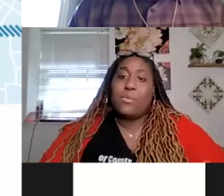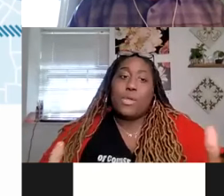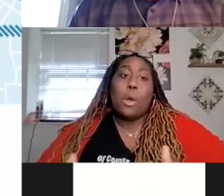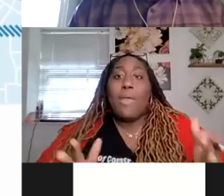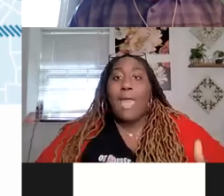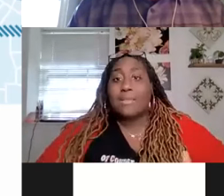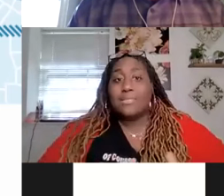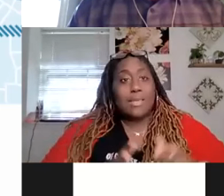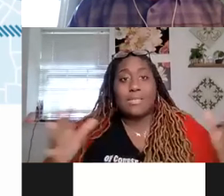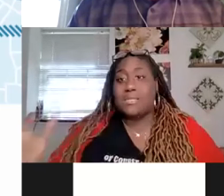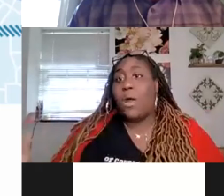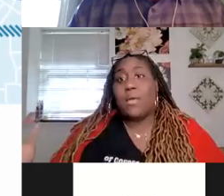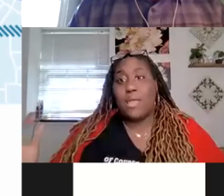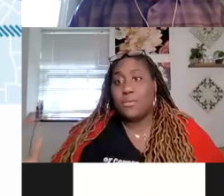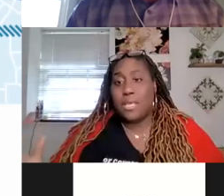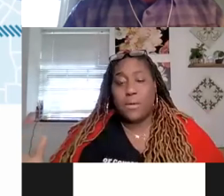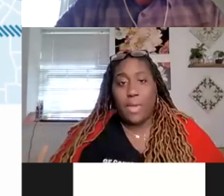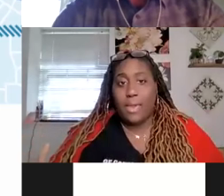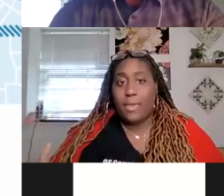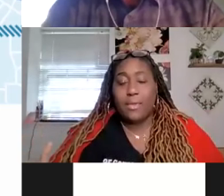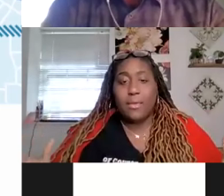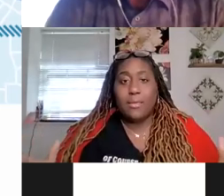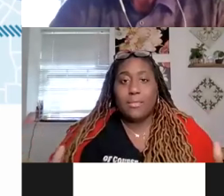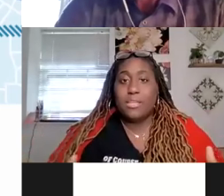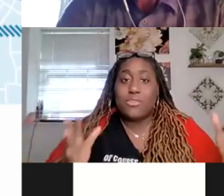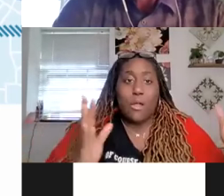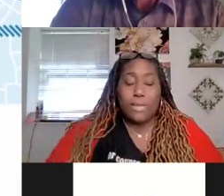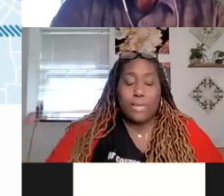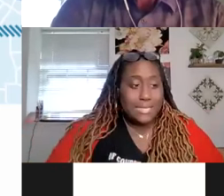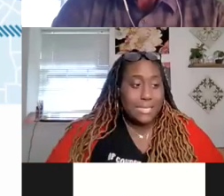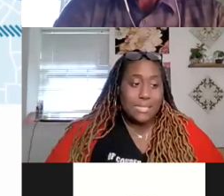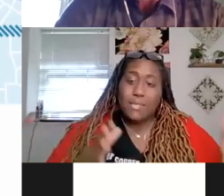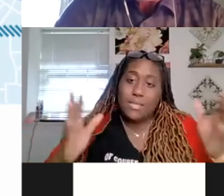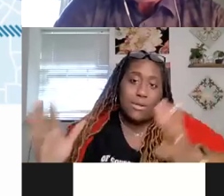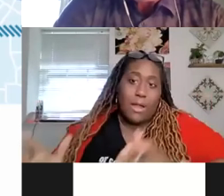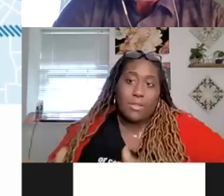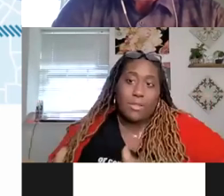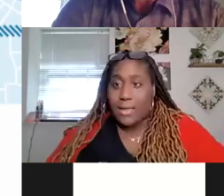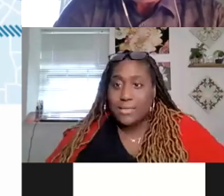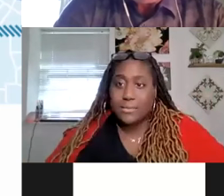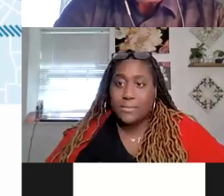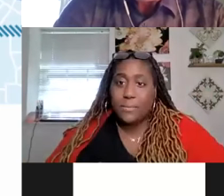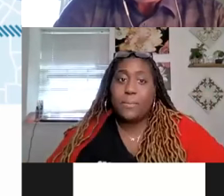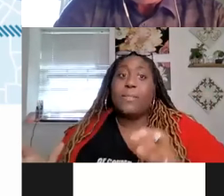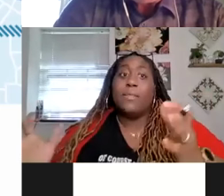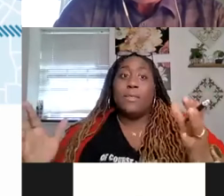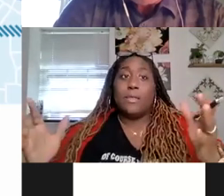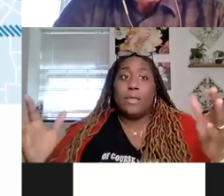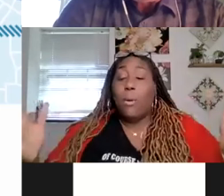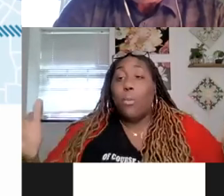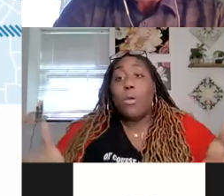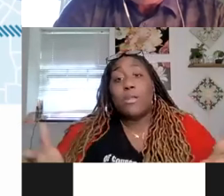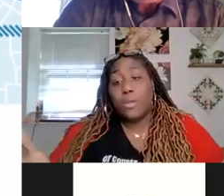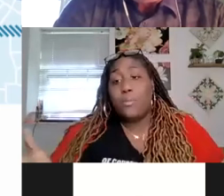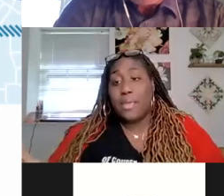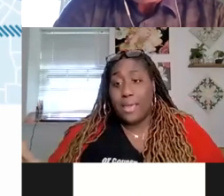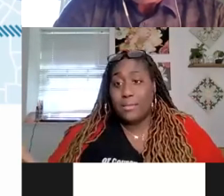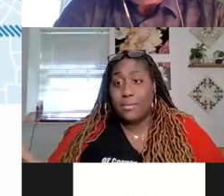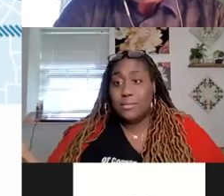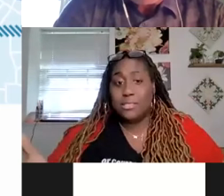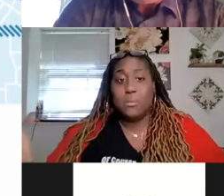And I think we go back to that SWOT and you say, okay, these are our weaknesses and these are our threats. Where